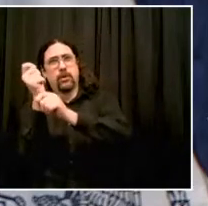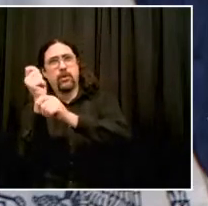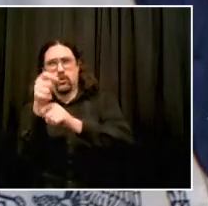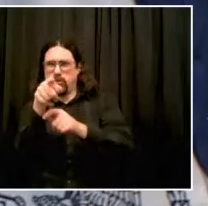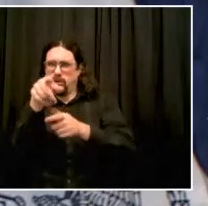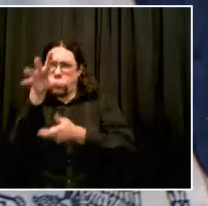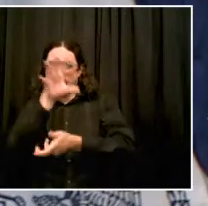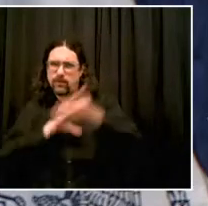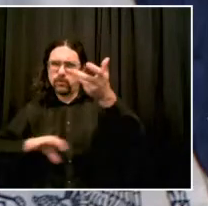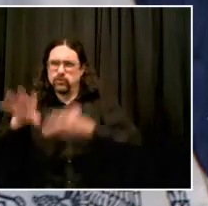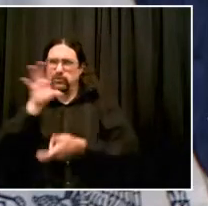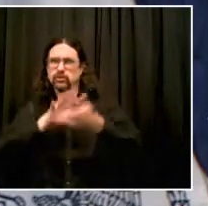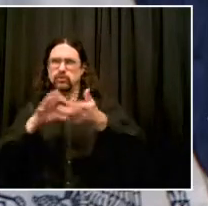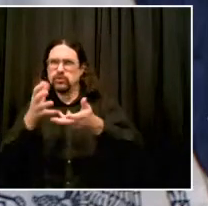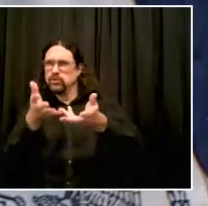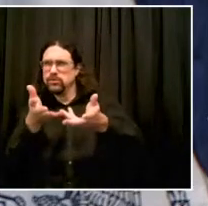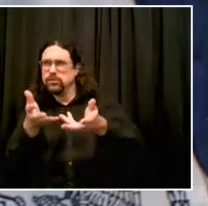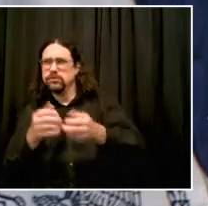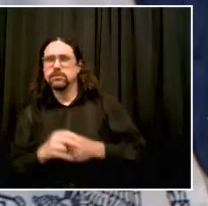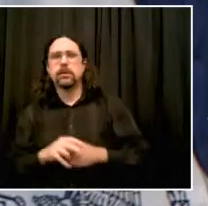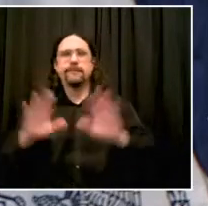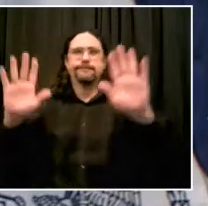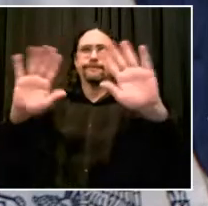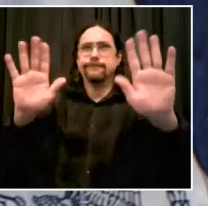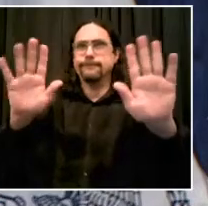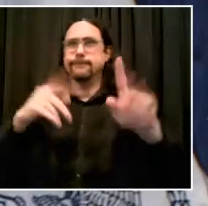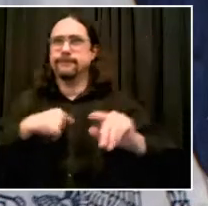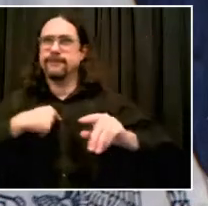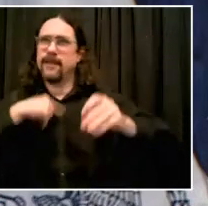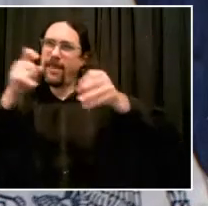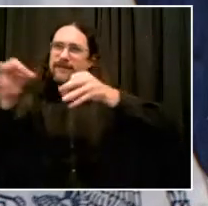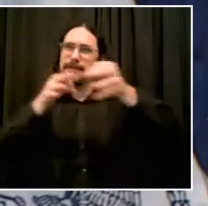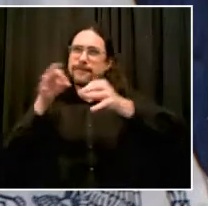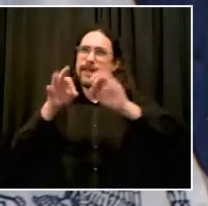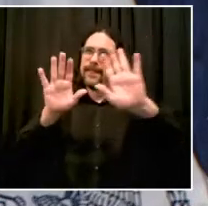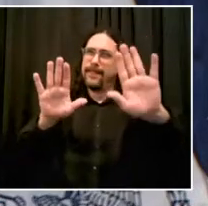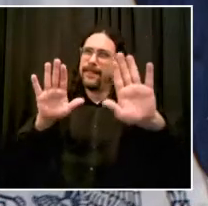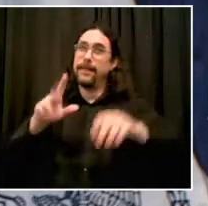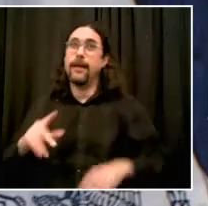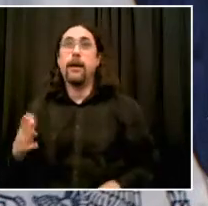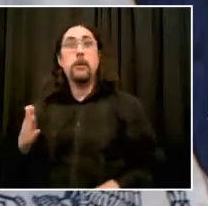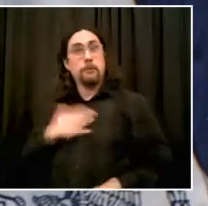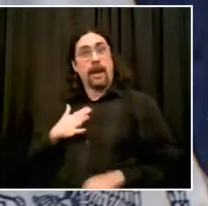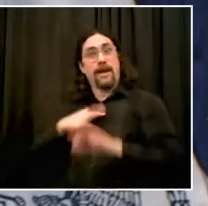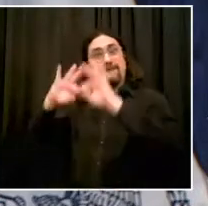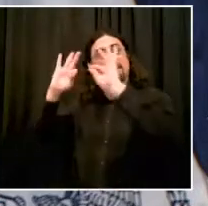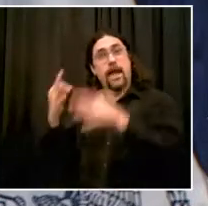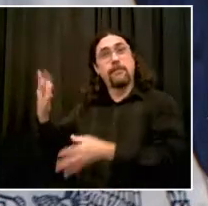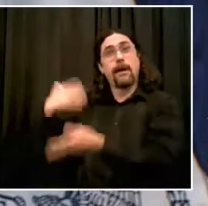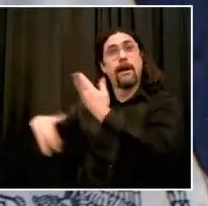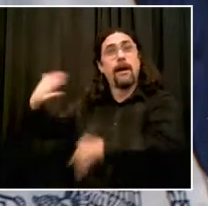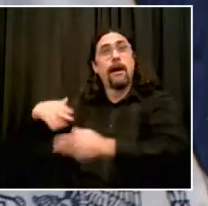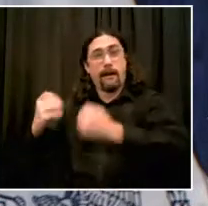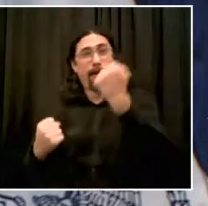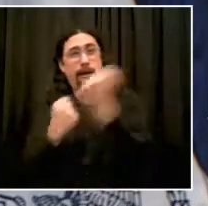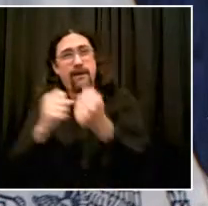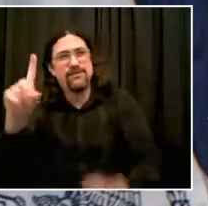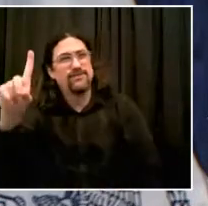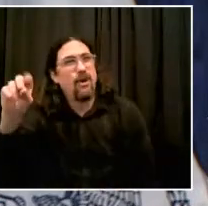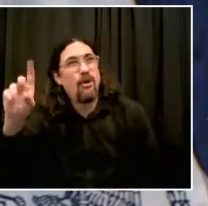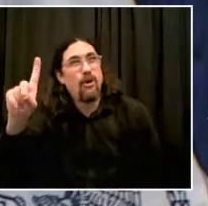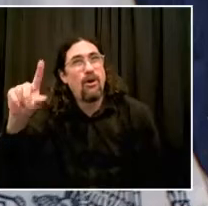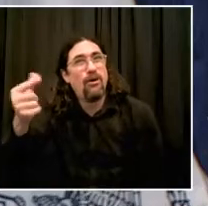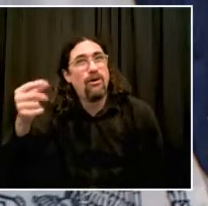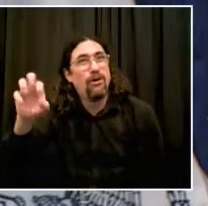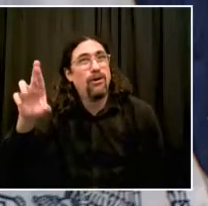into Mets fans. But when you Yep. said it at first, it sounded so Dodger specific. Some maintain their loyalty even to Los Angeles, but